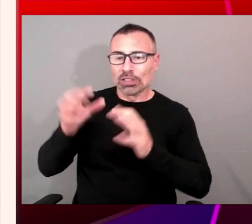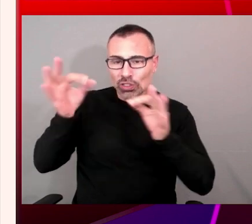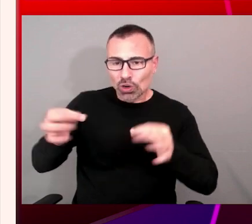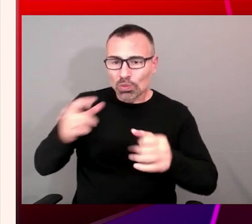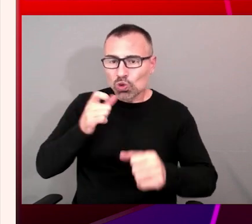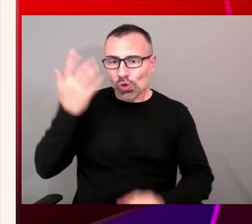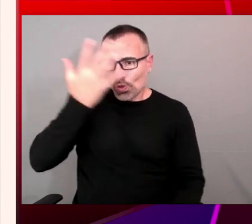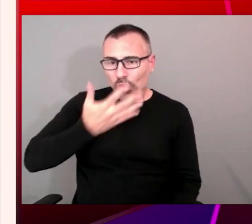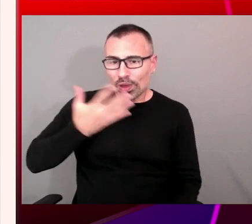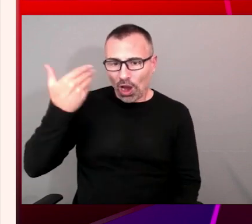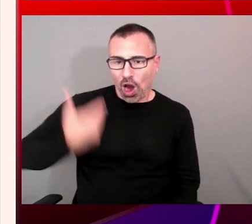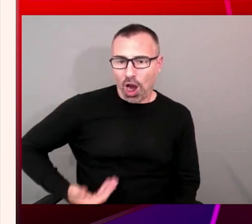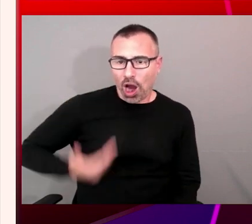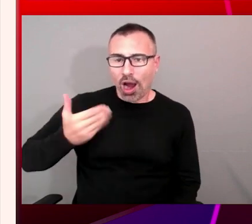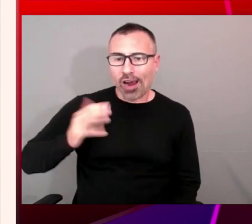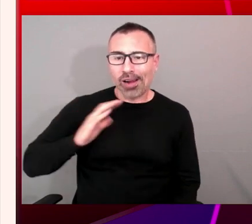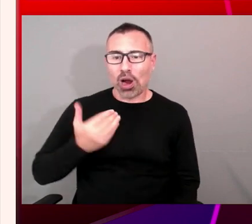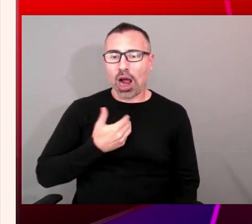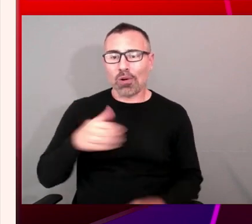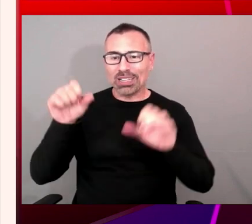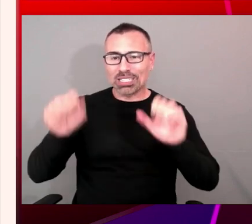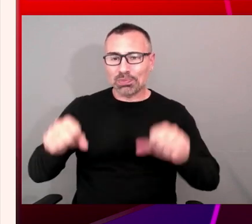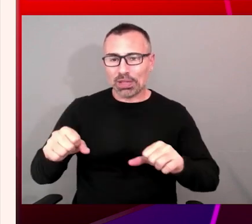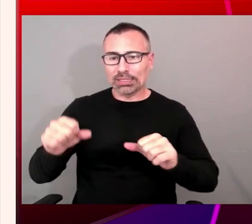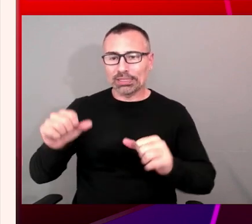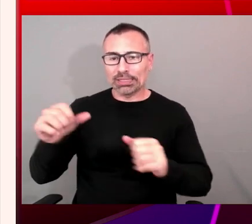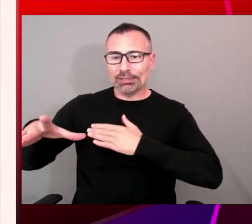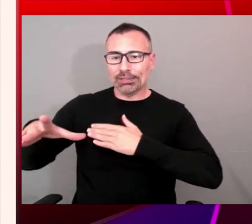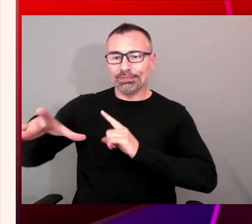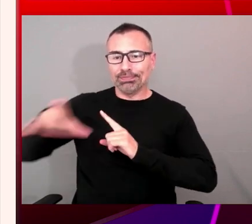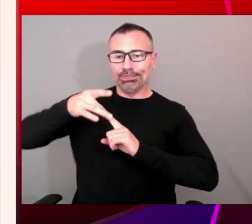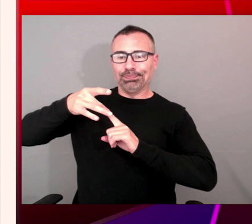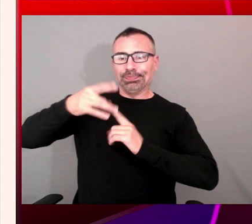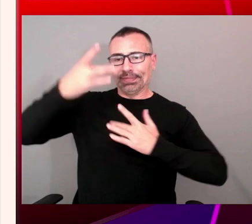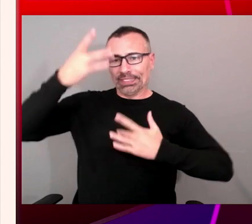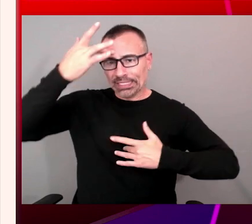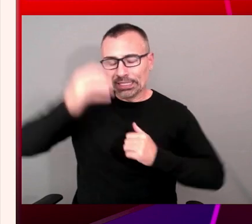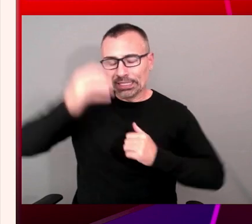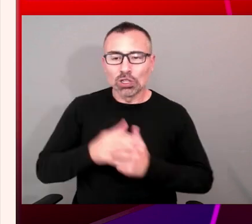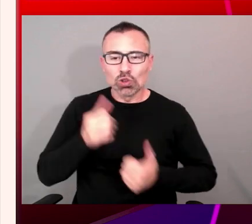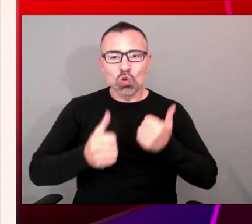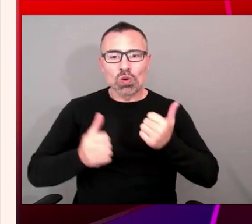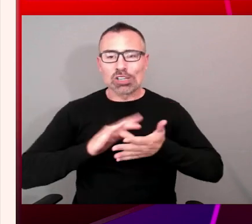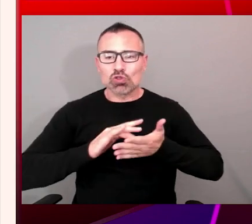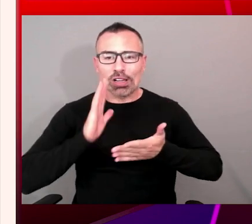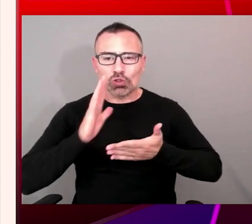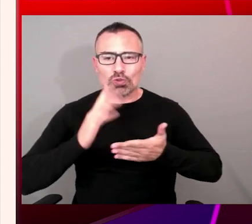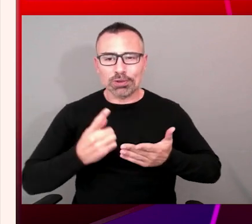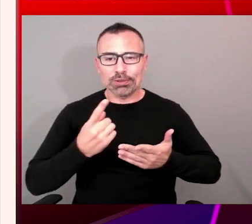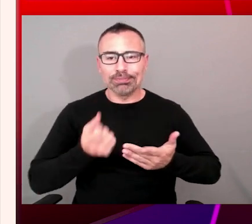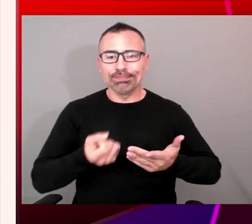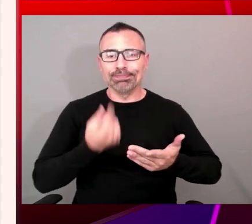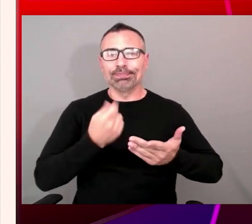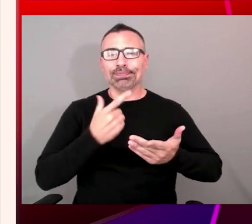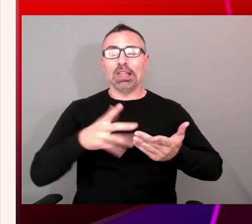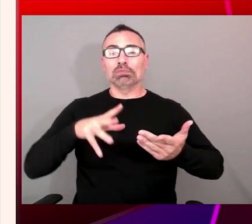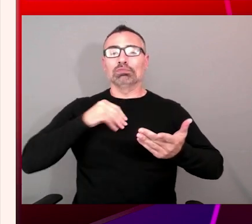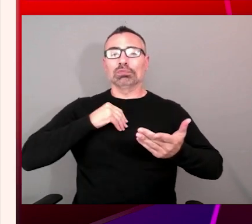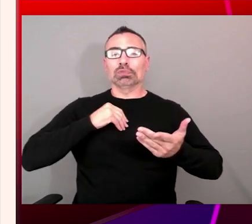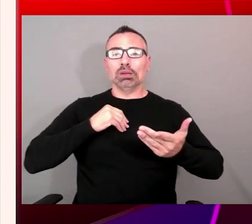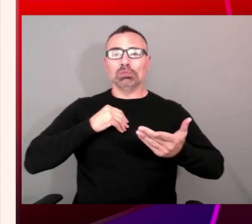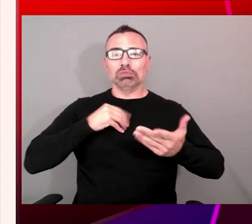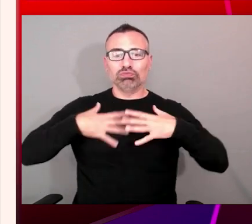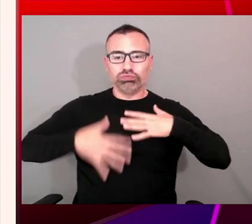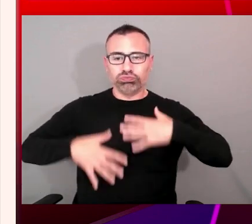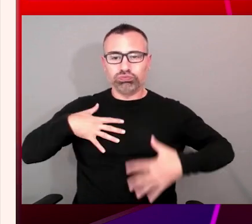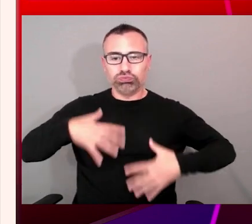defines, you know, what drugs we metabolize well versus ones that we don't, statins, et cetera. Mm-hmm. And